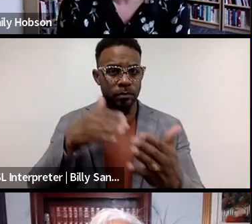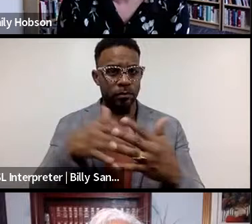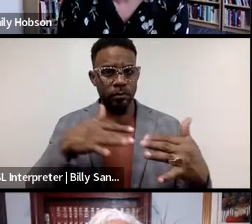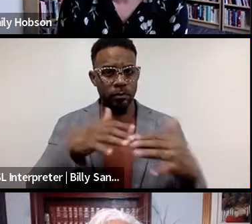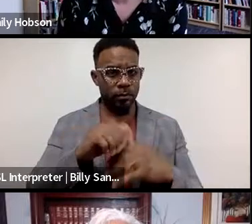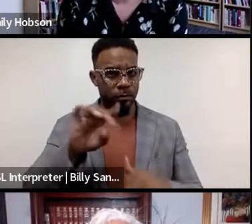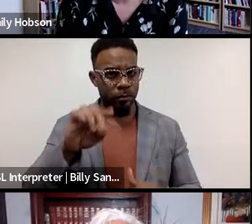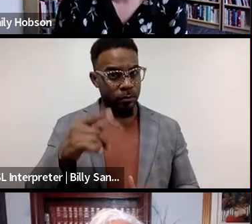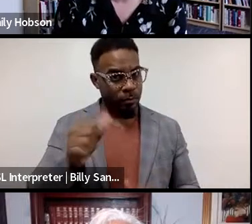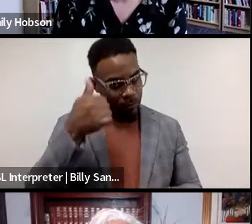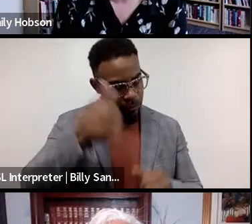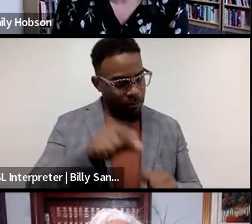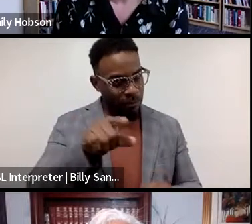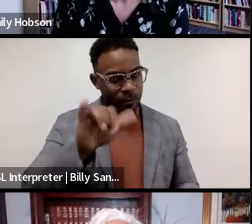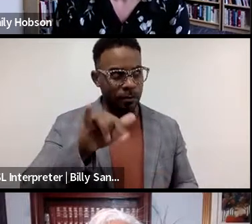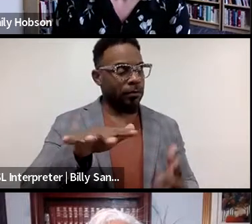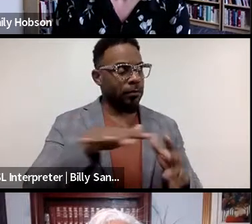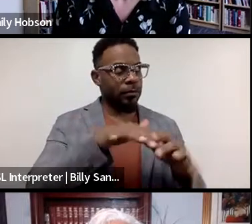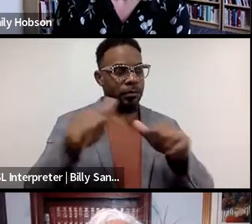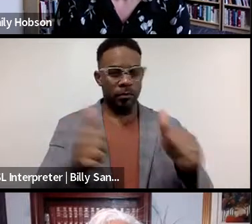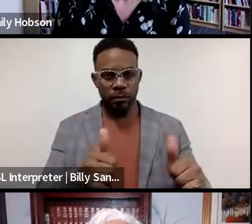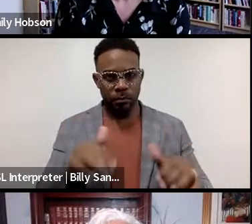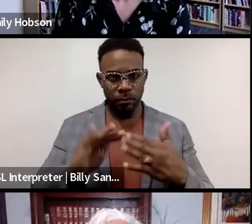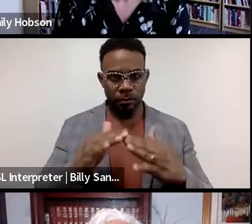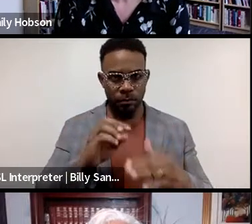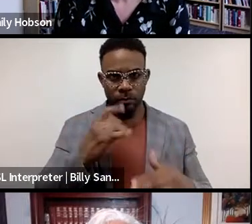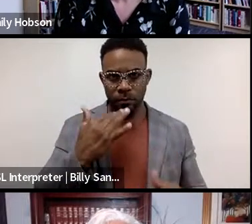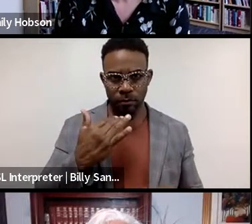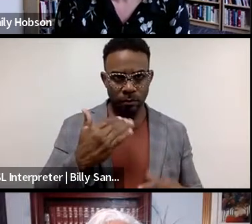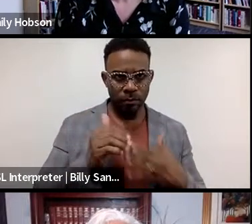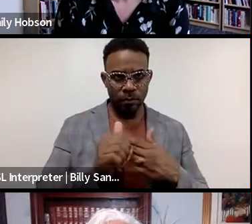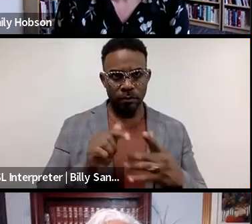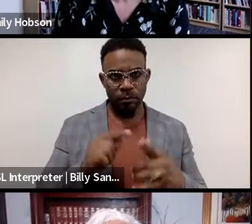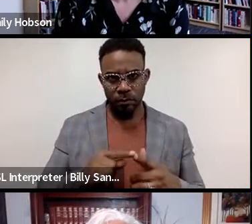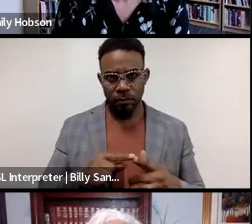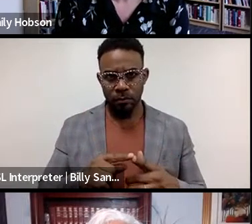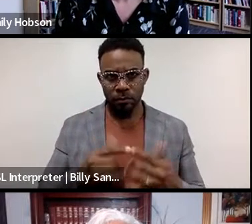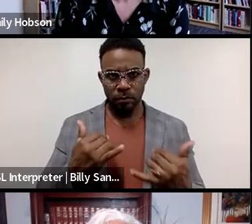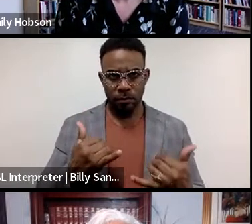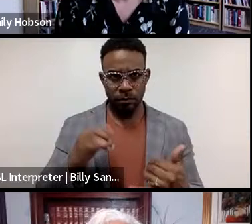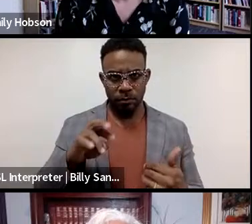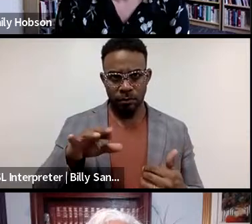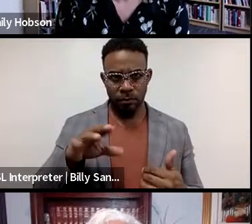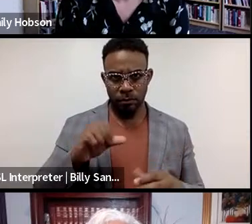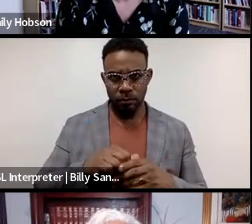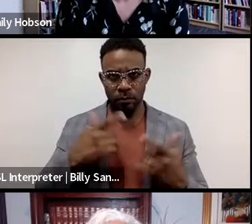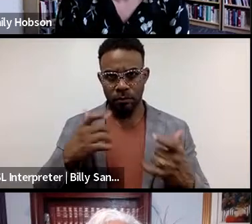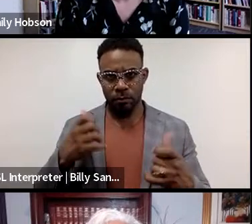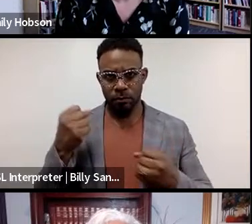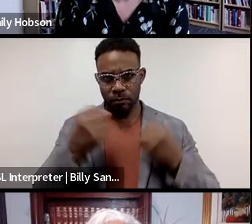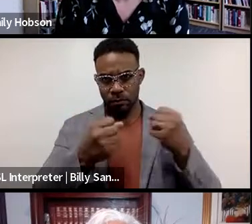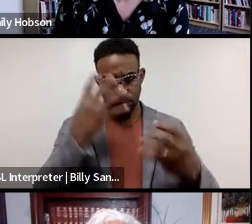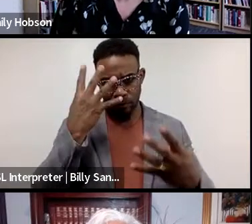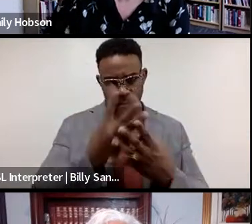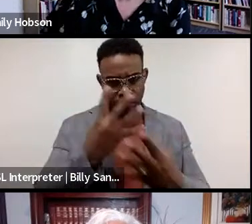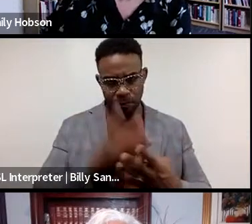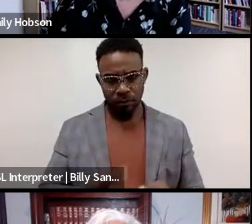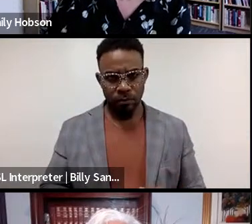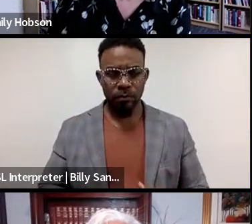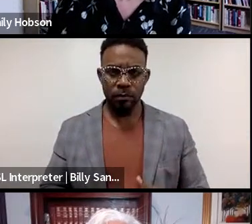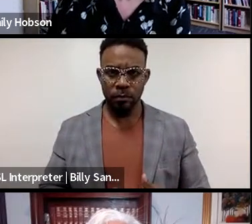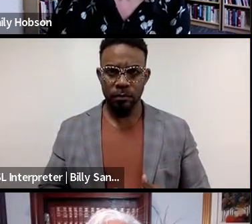drugs, which has devastated communities of color and led to our current crisis of mass